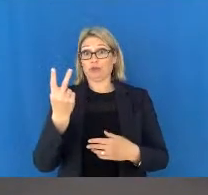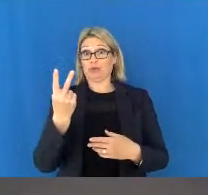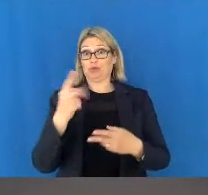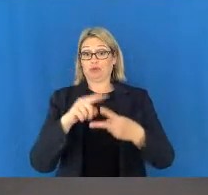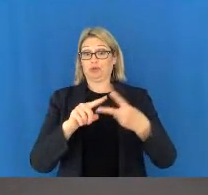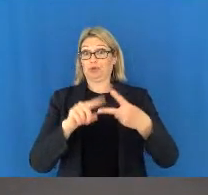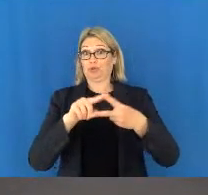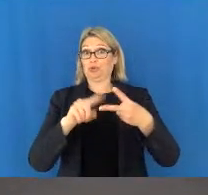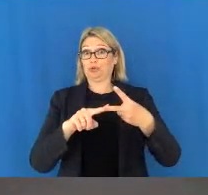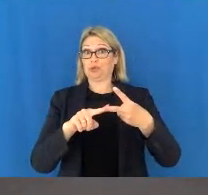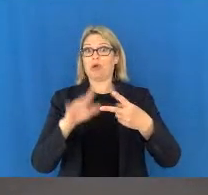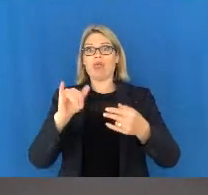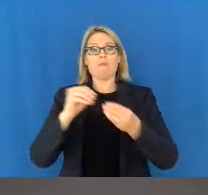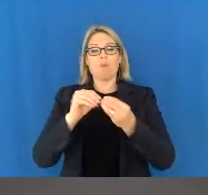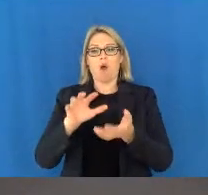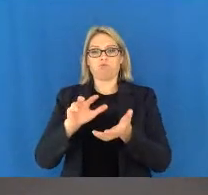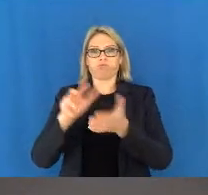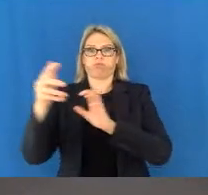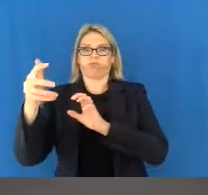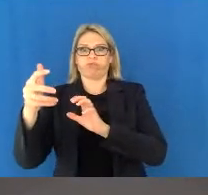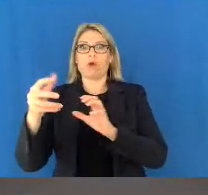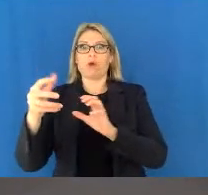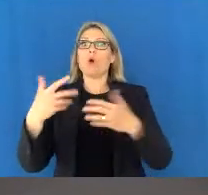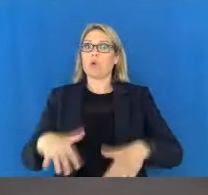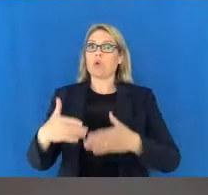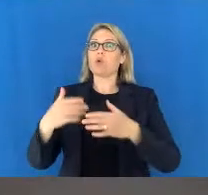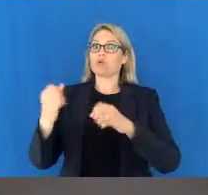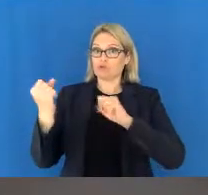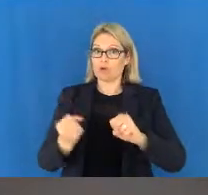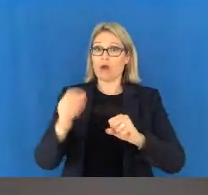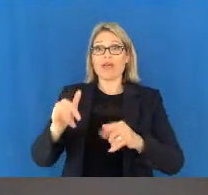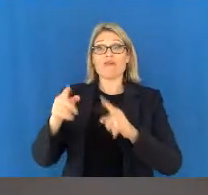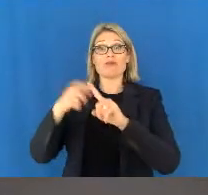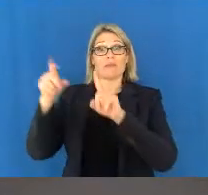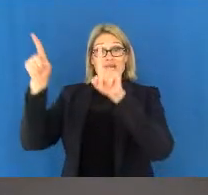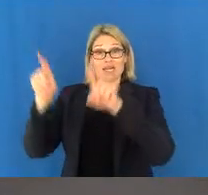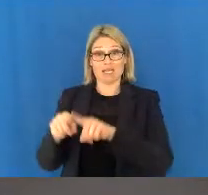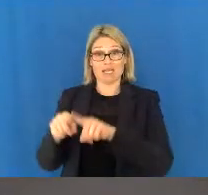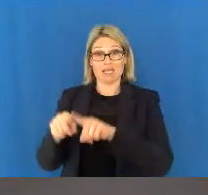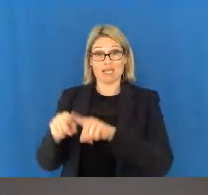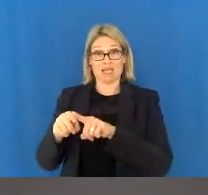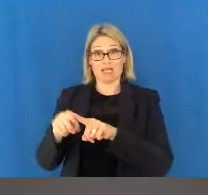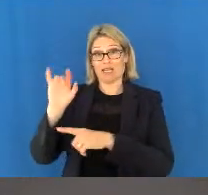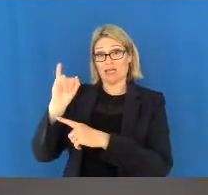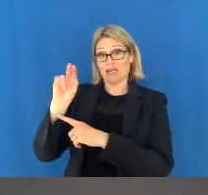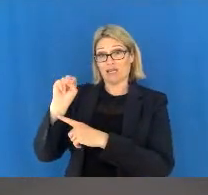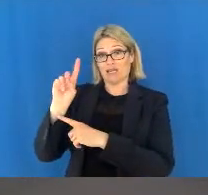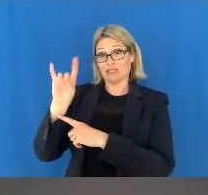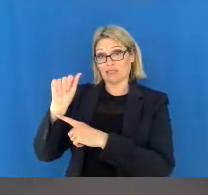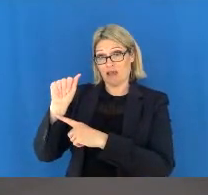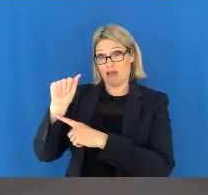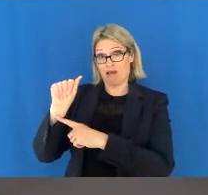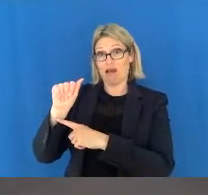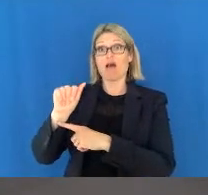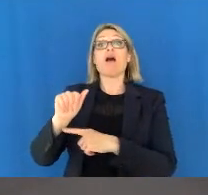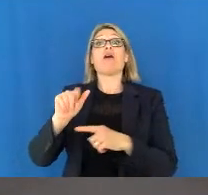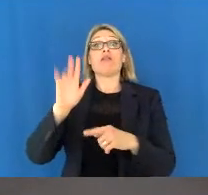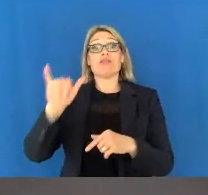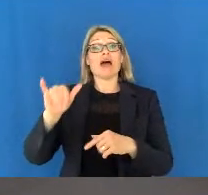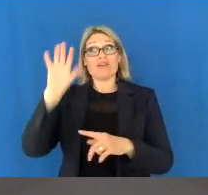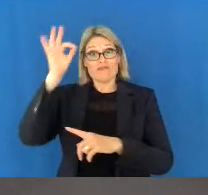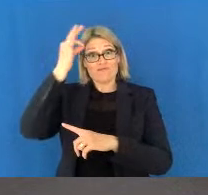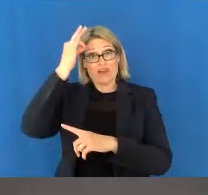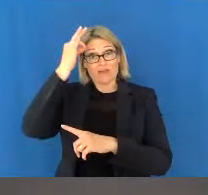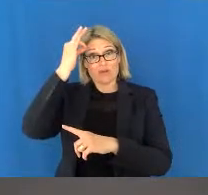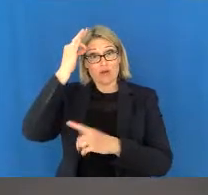it more concerning than all the others, and that's the Indian variant. So as you know, at the federal level, they are